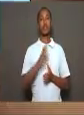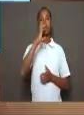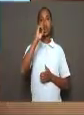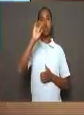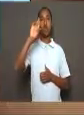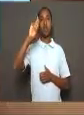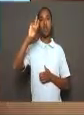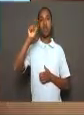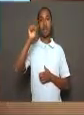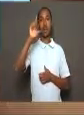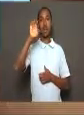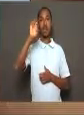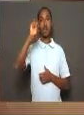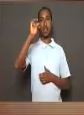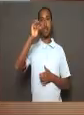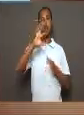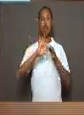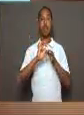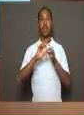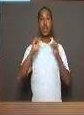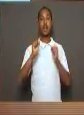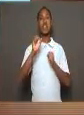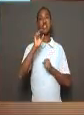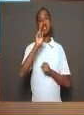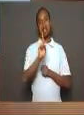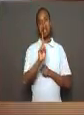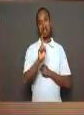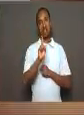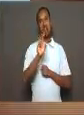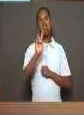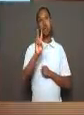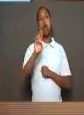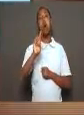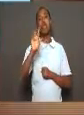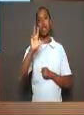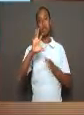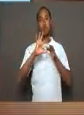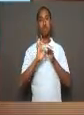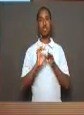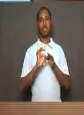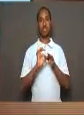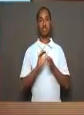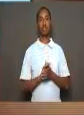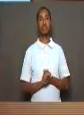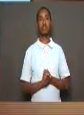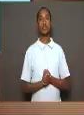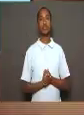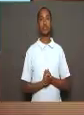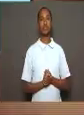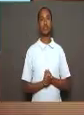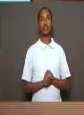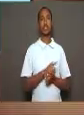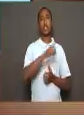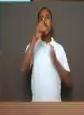covalent bonds can be single, double, or triple bonds. You